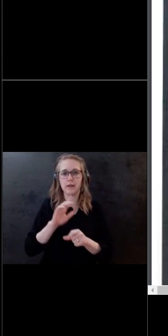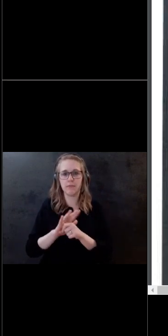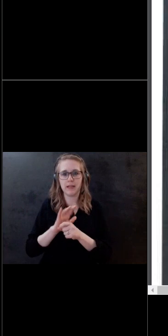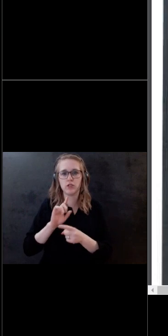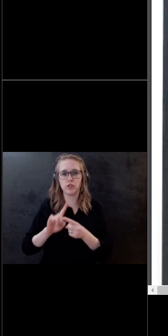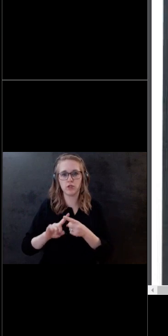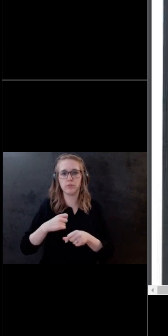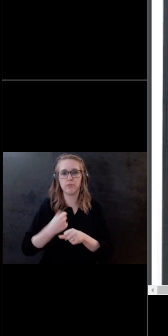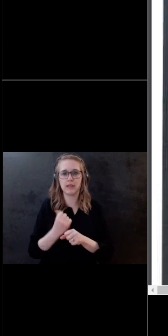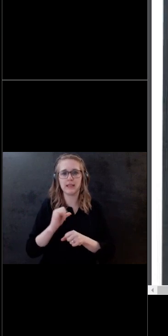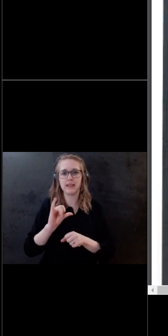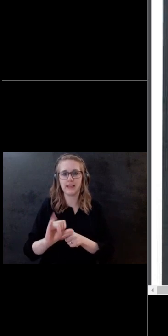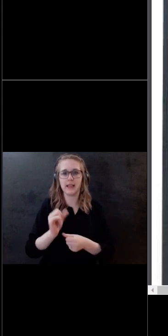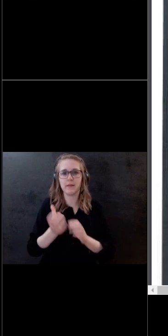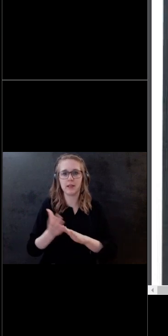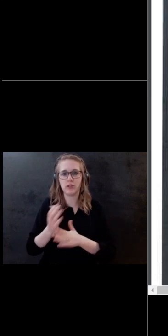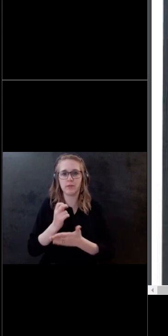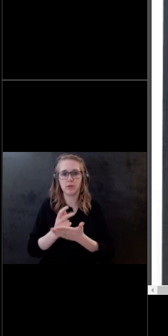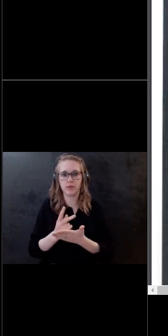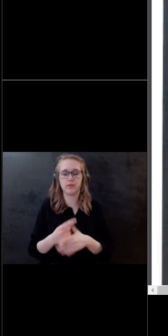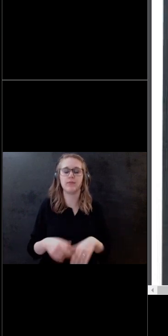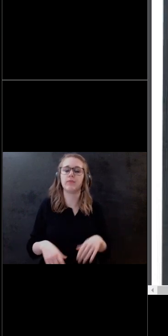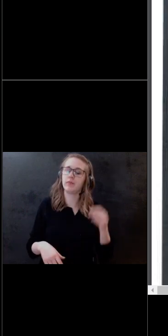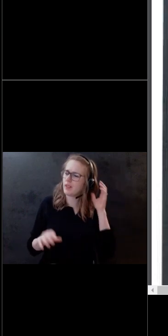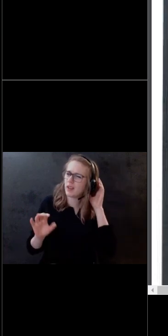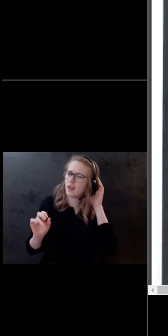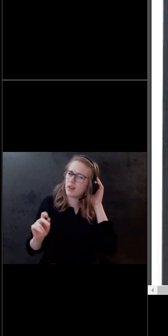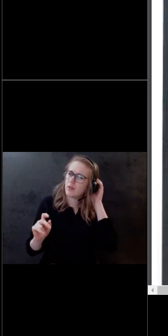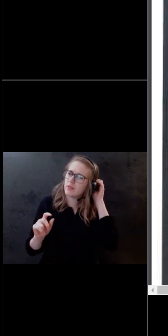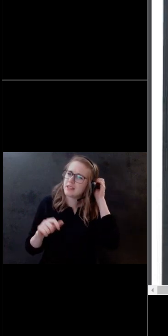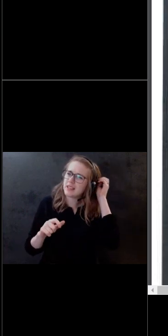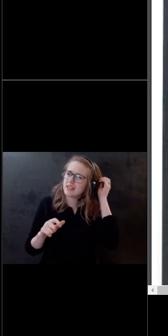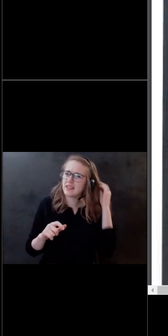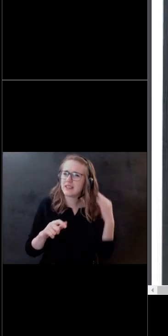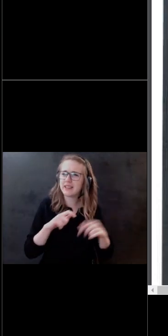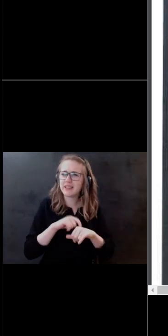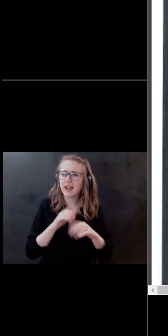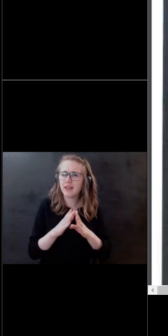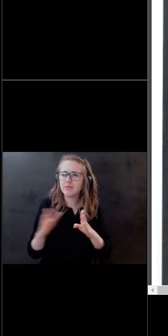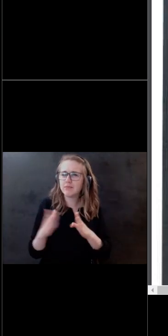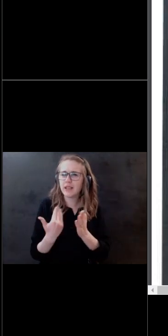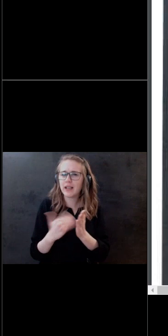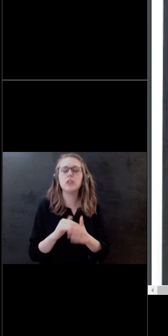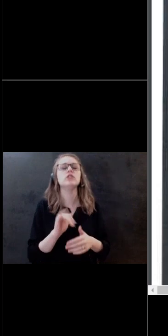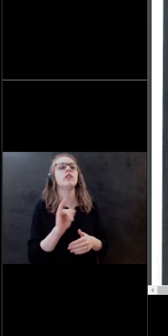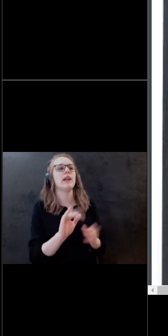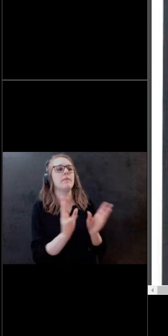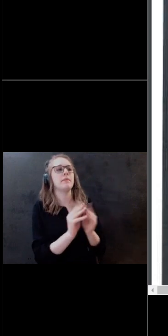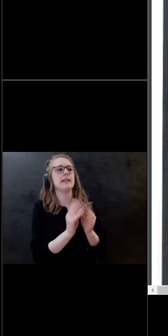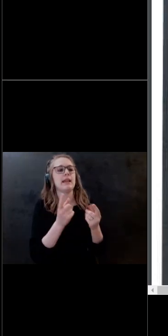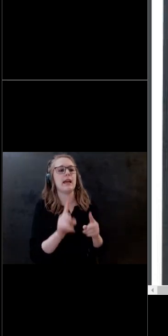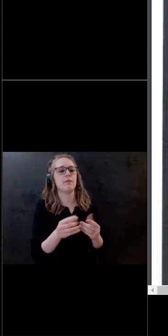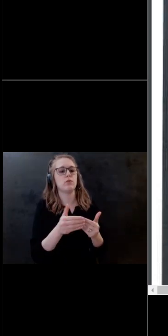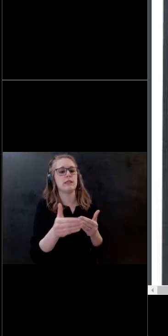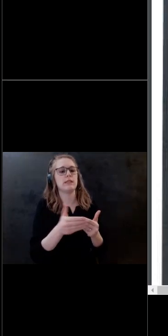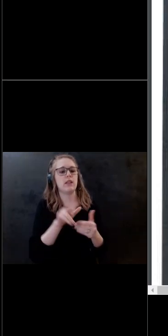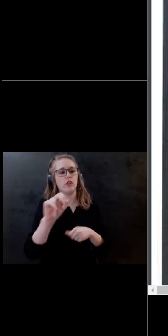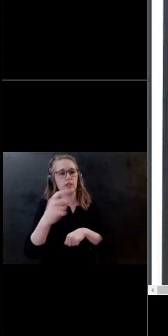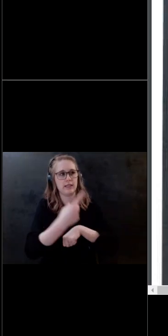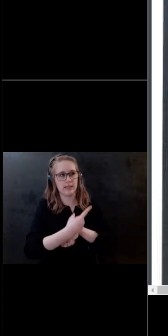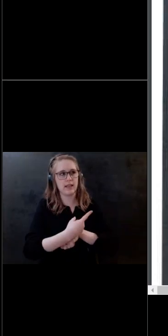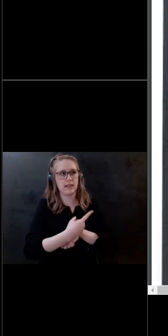that administrative approval. Within what was the time period associated with that? So the meeting would be within 30 days. Again, that